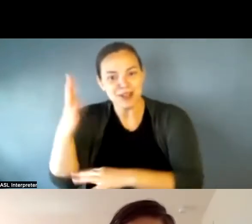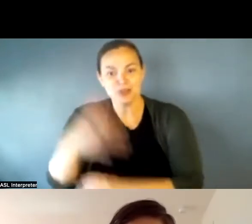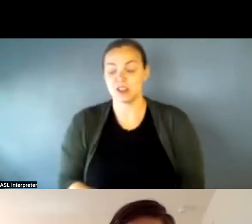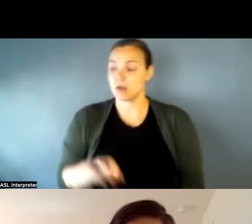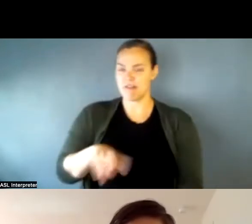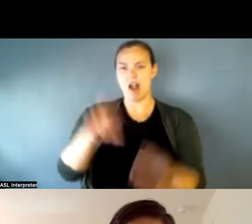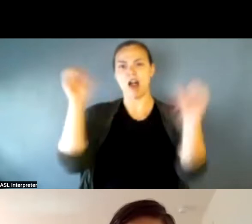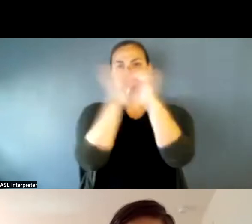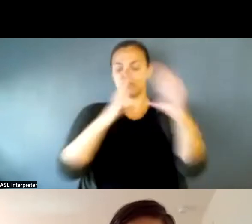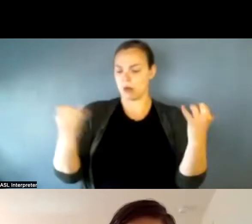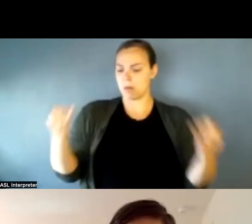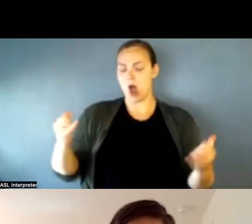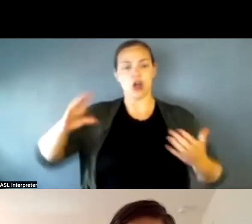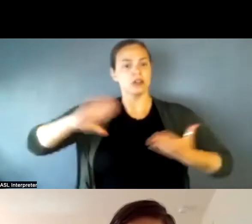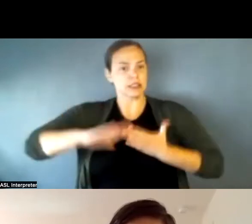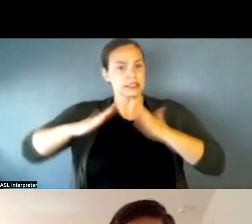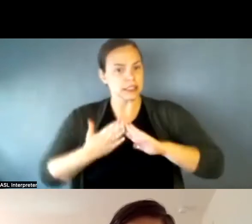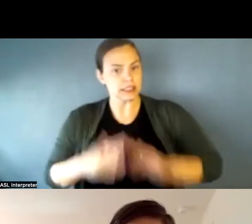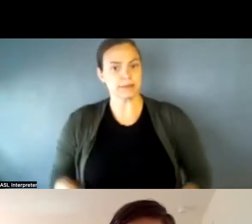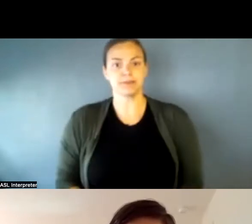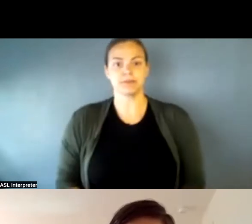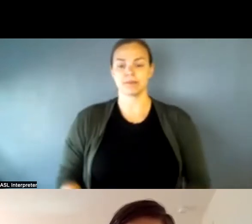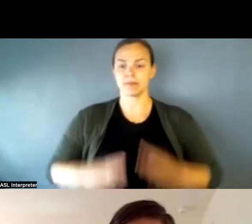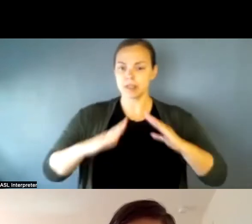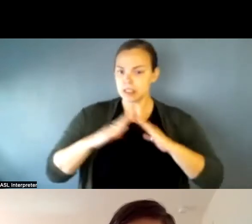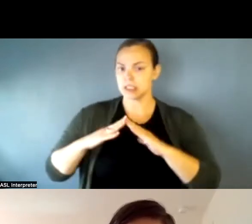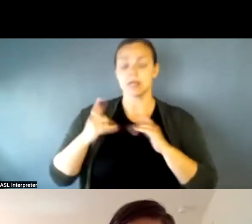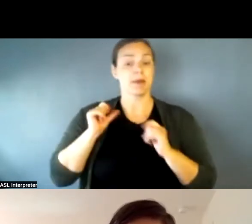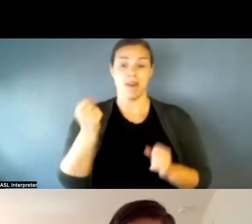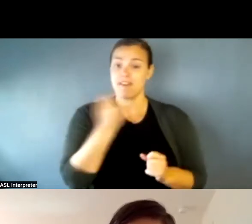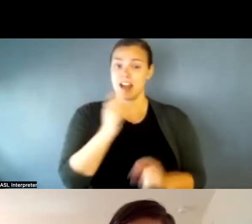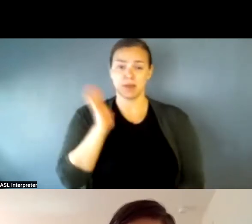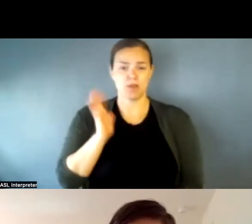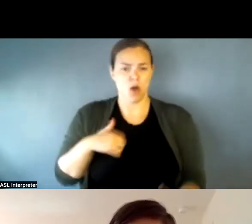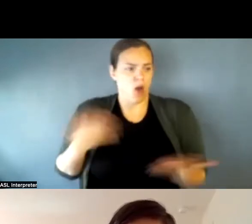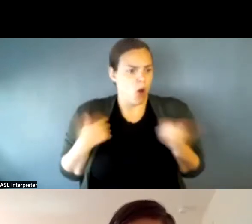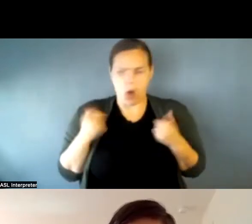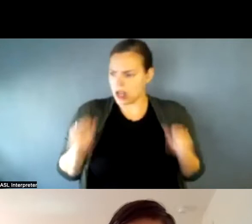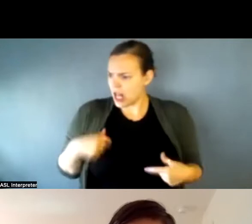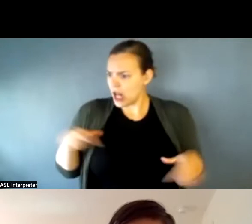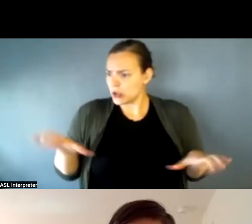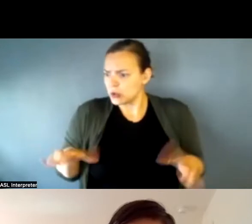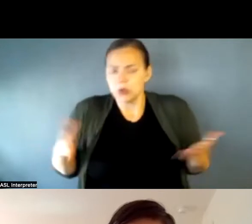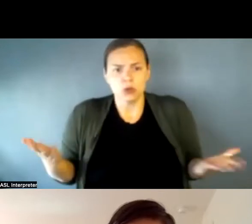city, metropolitan city, and people have asked me this question before, and they said, well, what can we do? There's a parking lot over